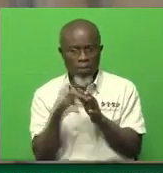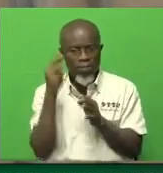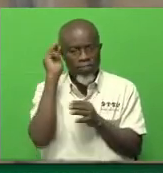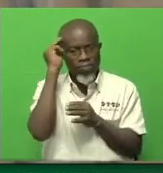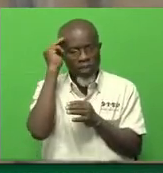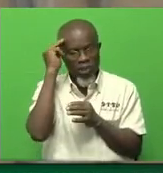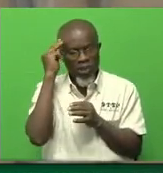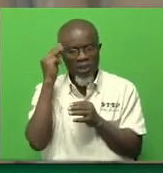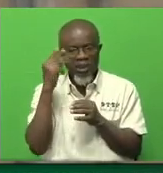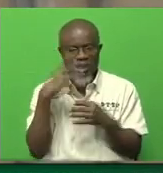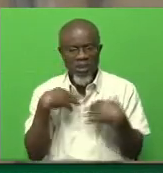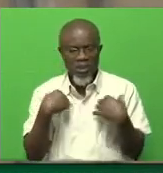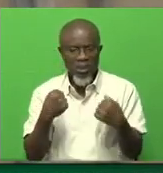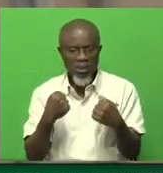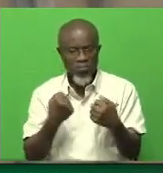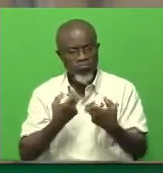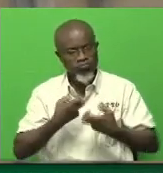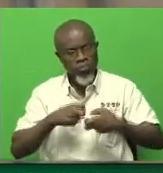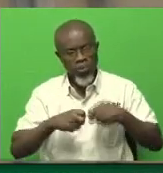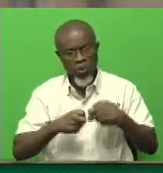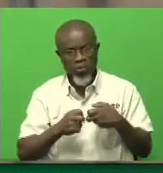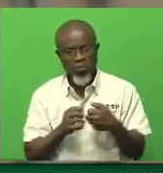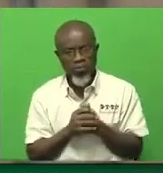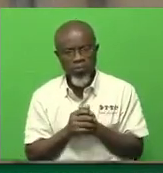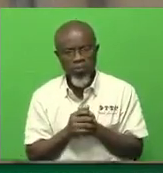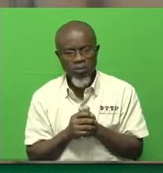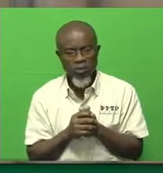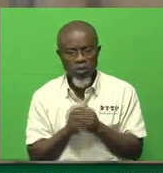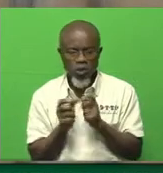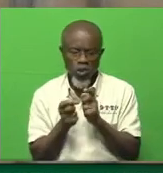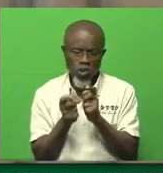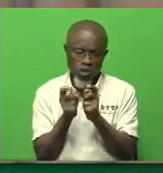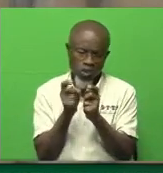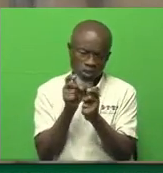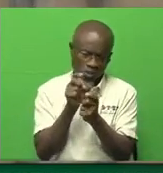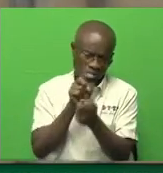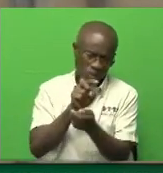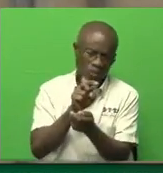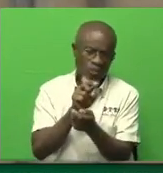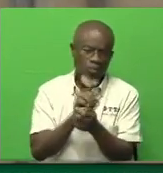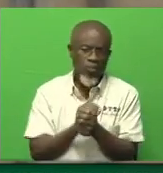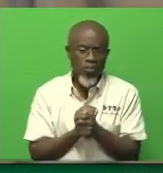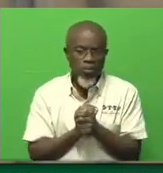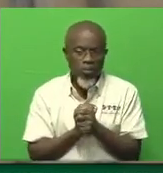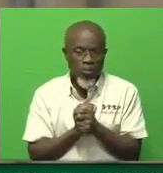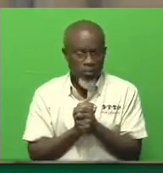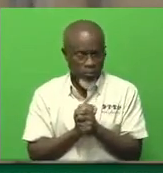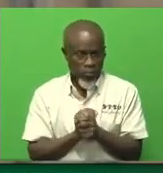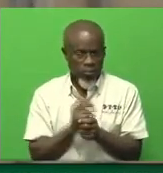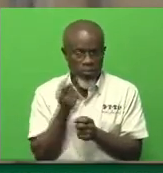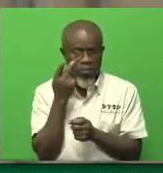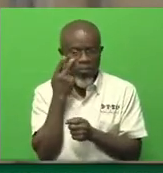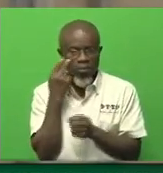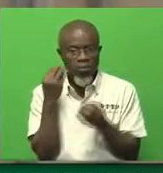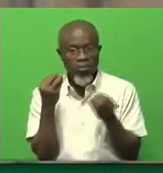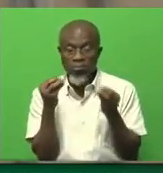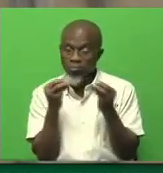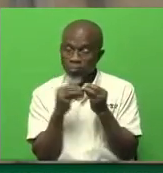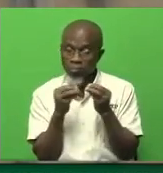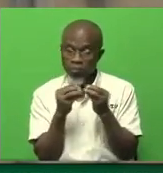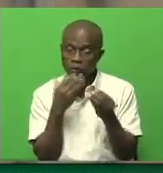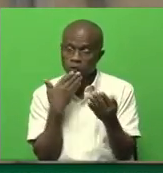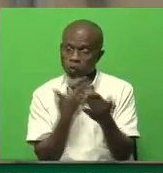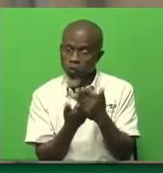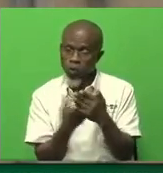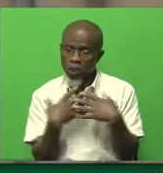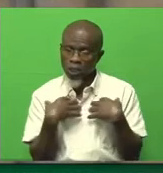transforming mental health for all Dr Ted Ross has crew to the scene more meant good health is more than the